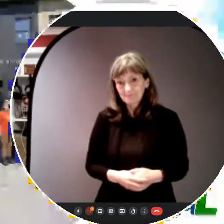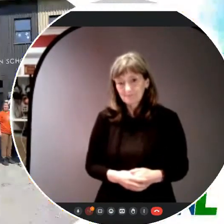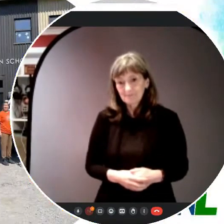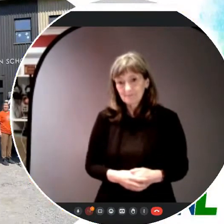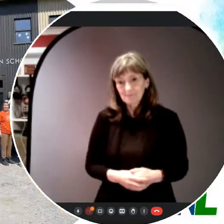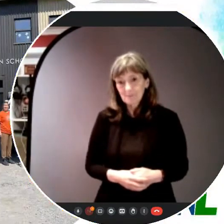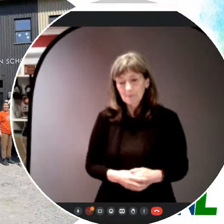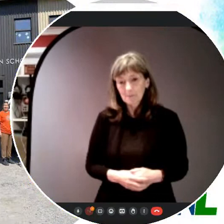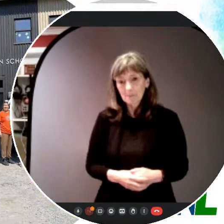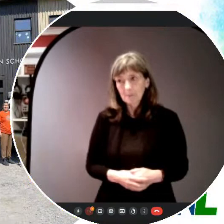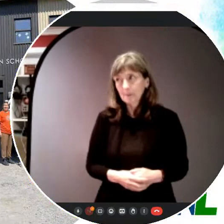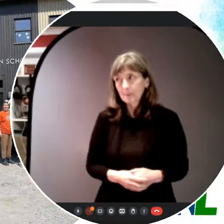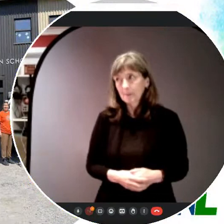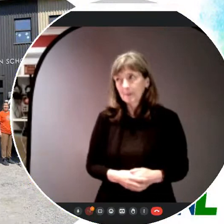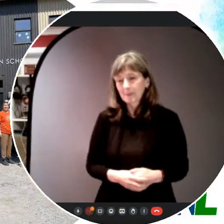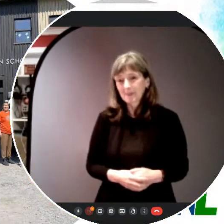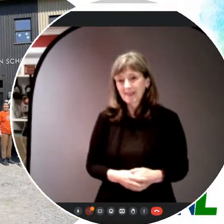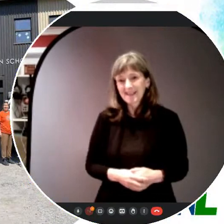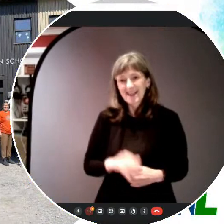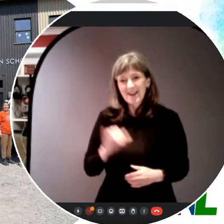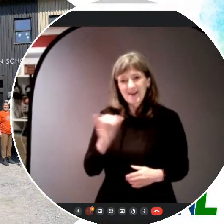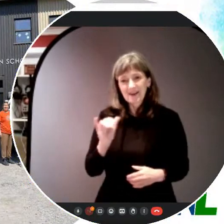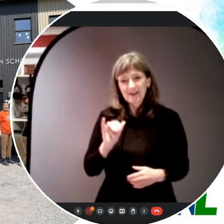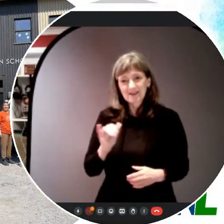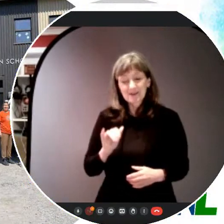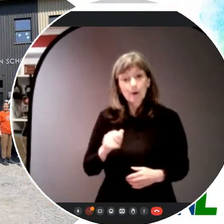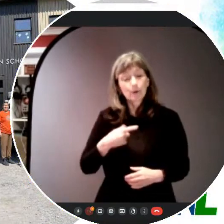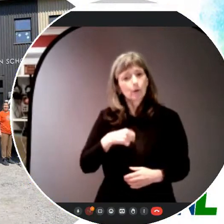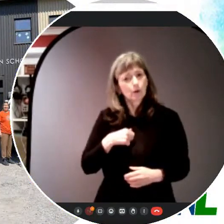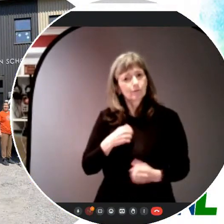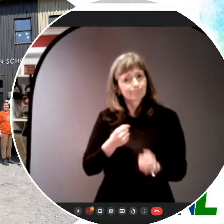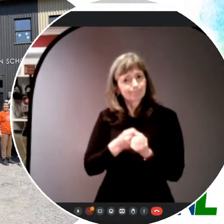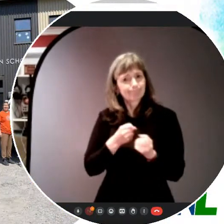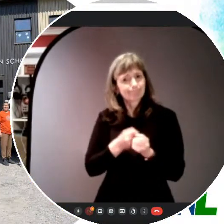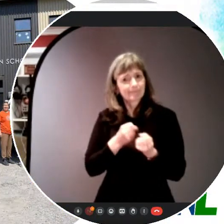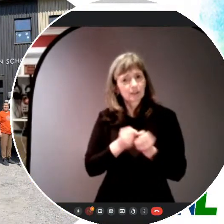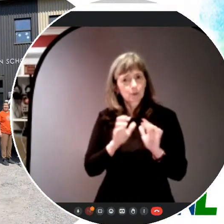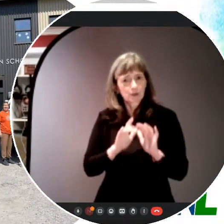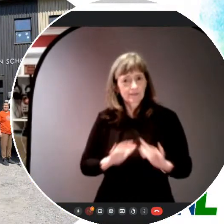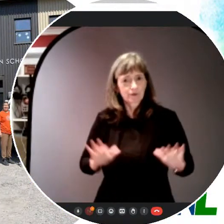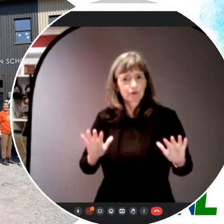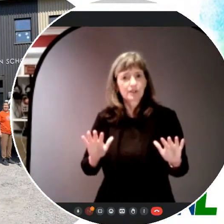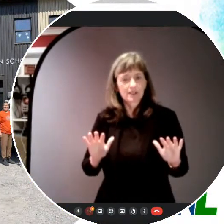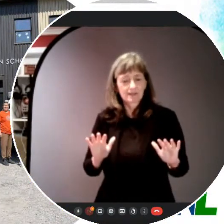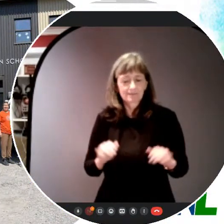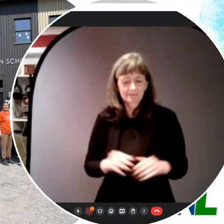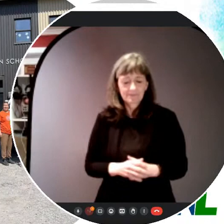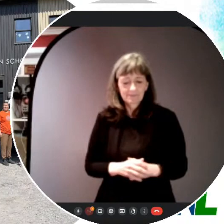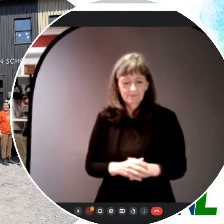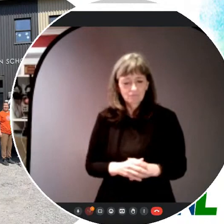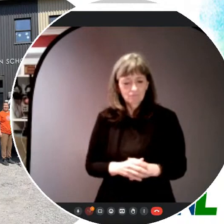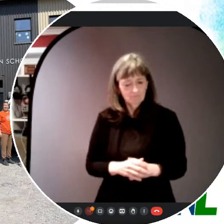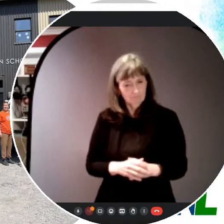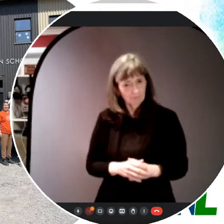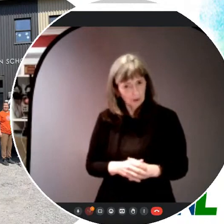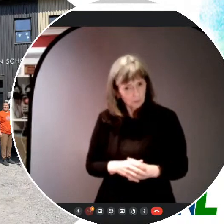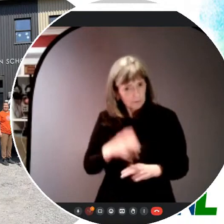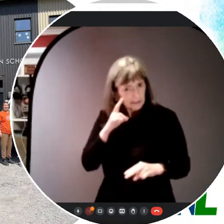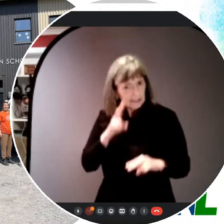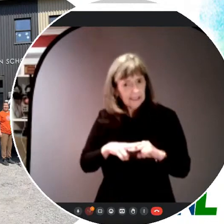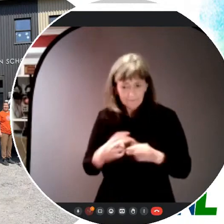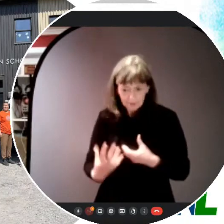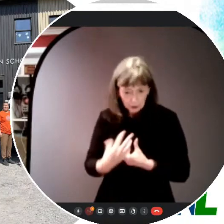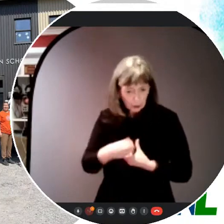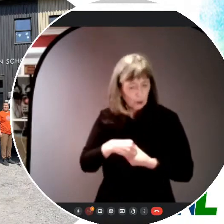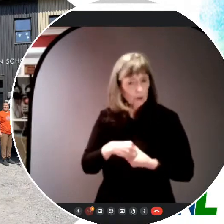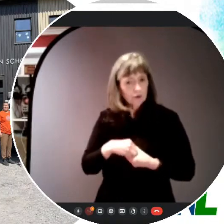We also are engaged in supporting diversity. It is a big for us. We believe in inclusion, and we want to make sure